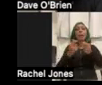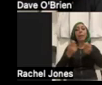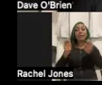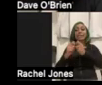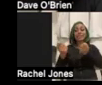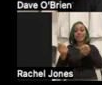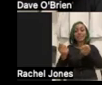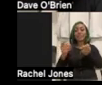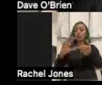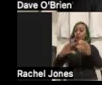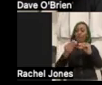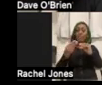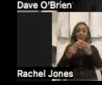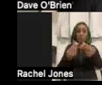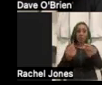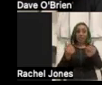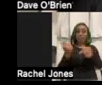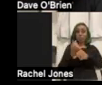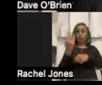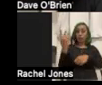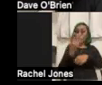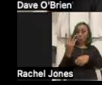material produced by